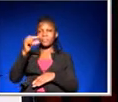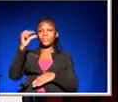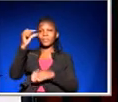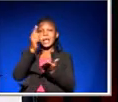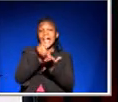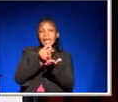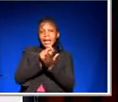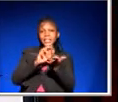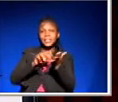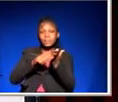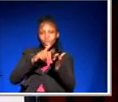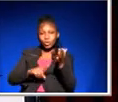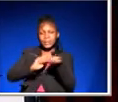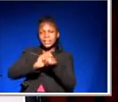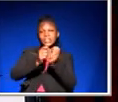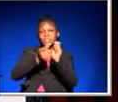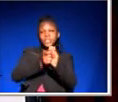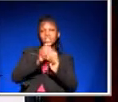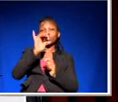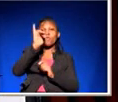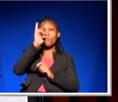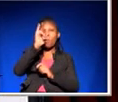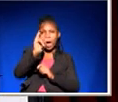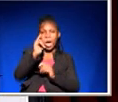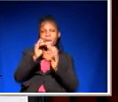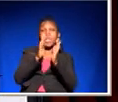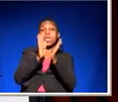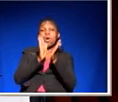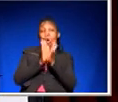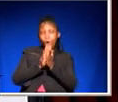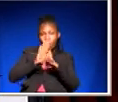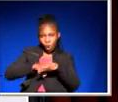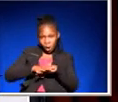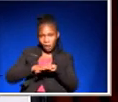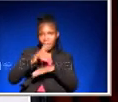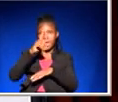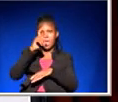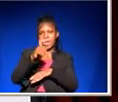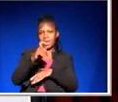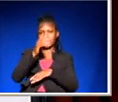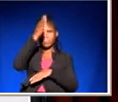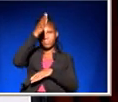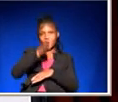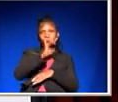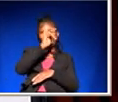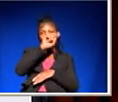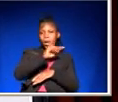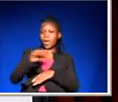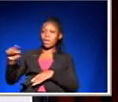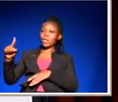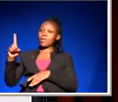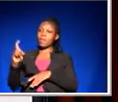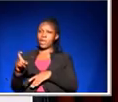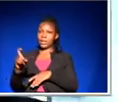y coordinate over the corresponding change in the x coordinate. I have